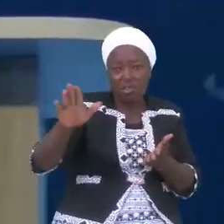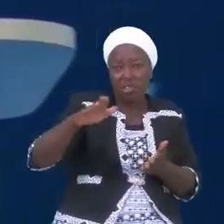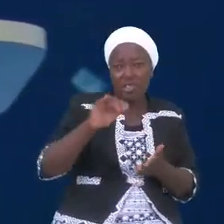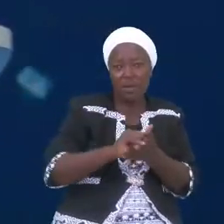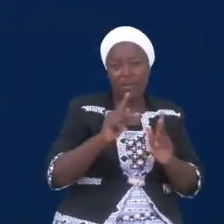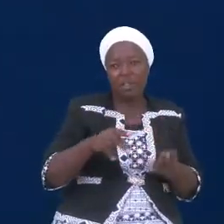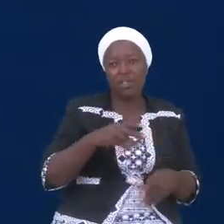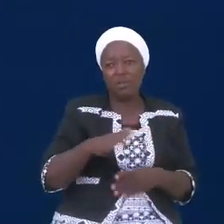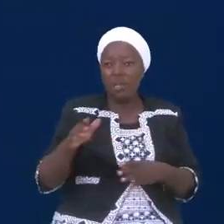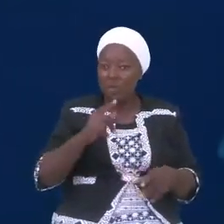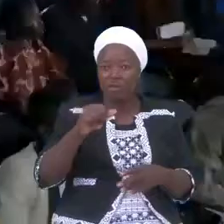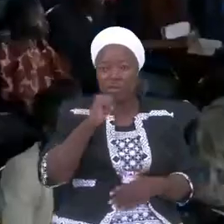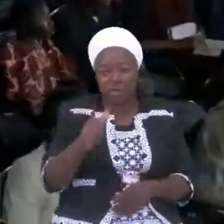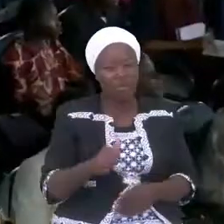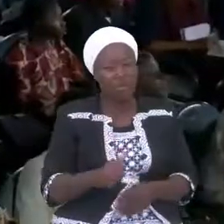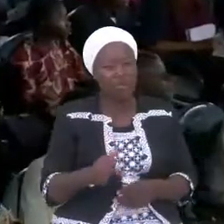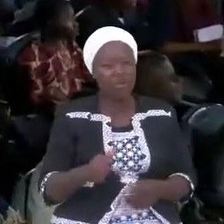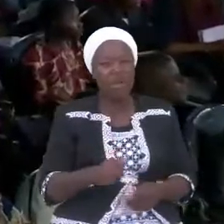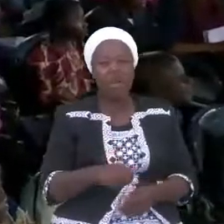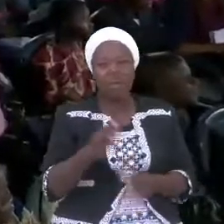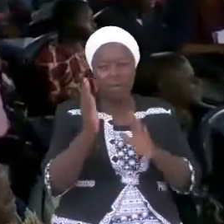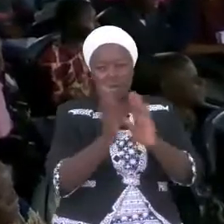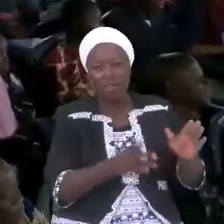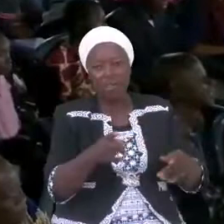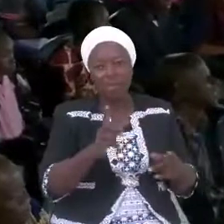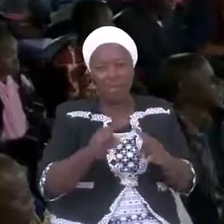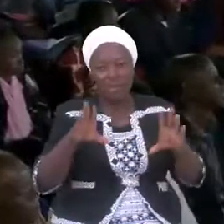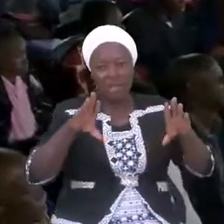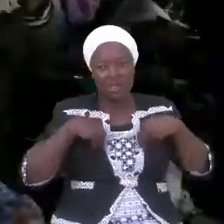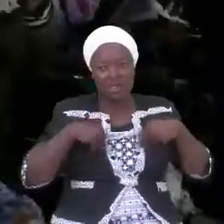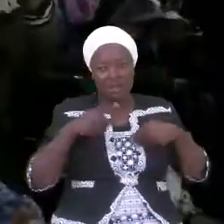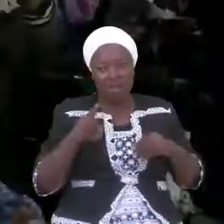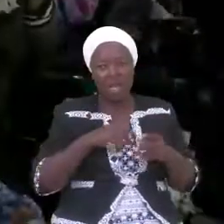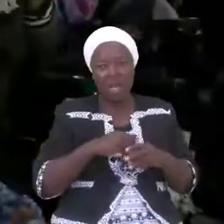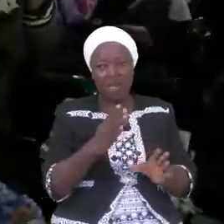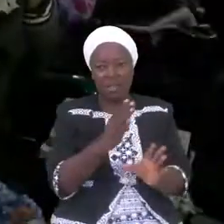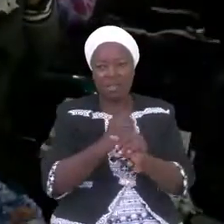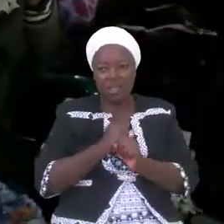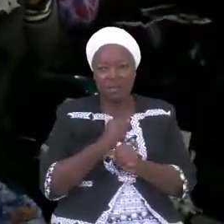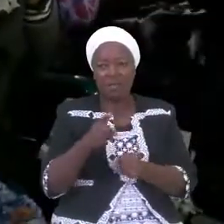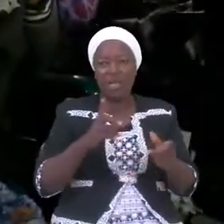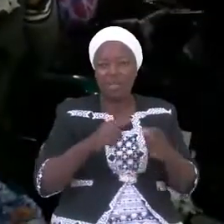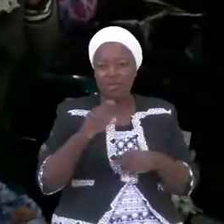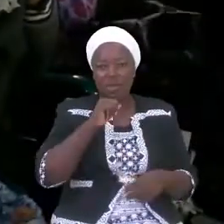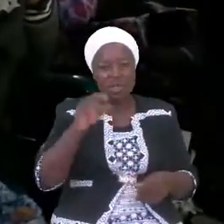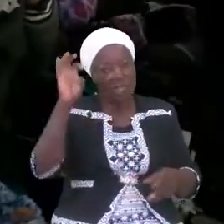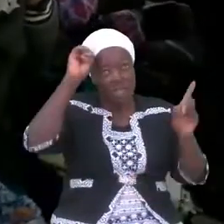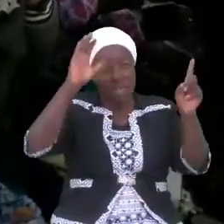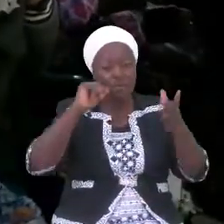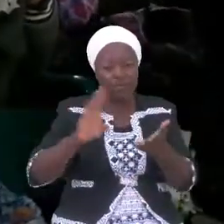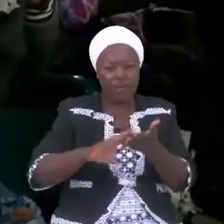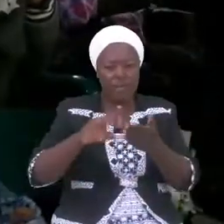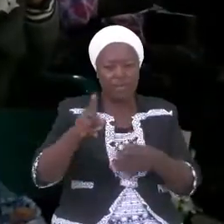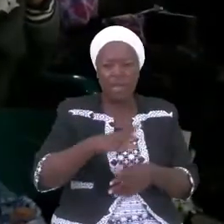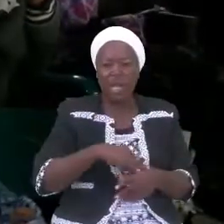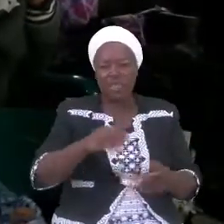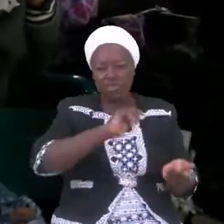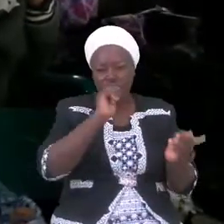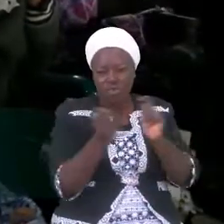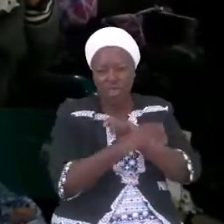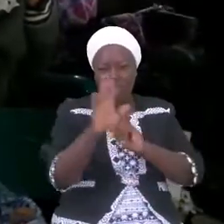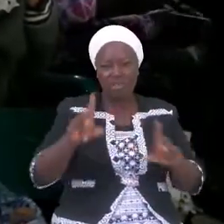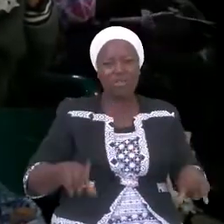will receive you. He will accept you. He will forgive you. It will change your